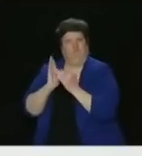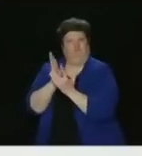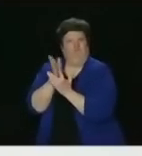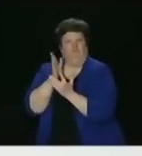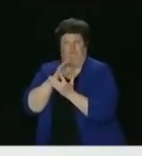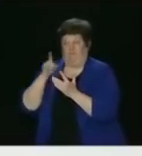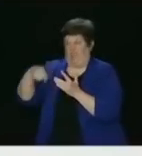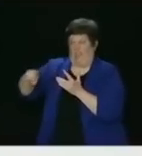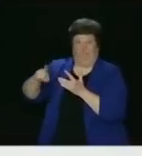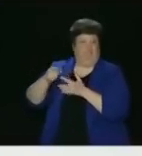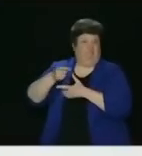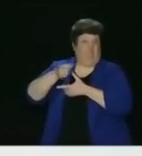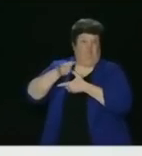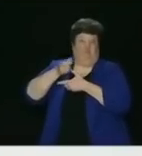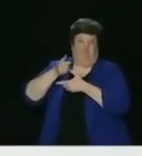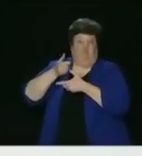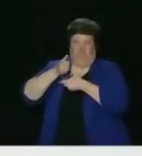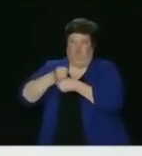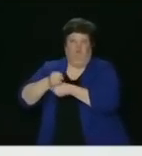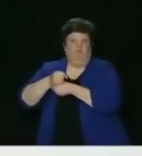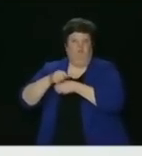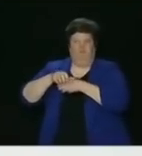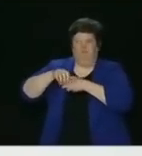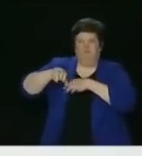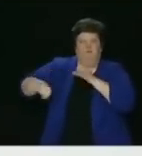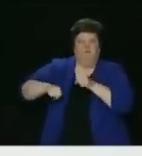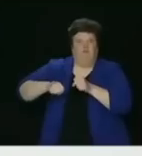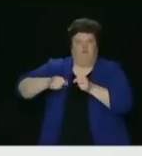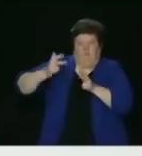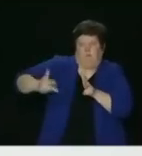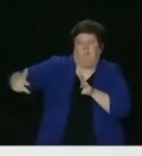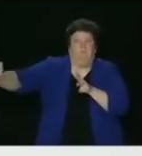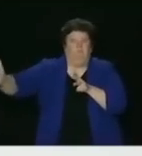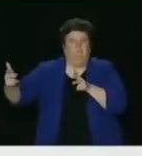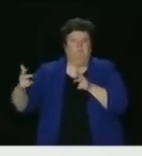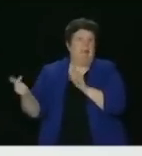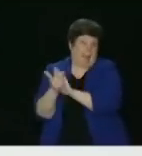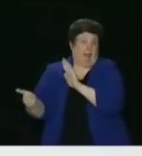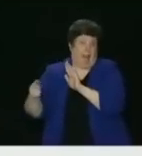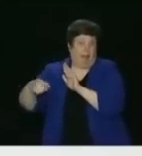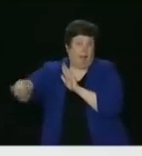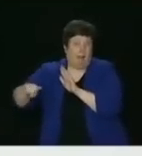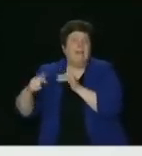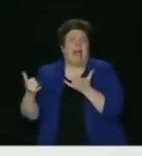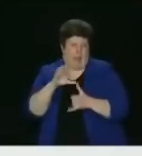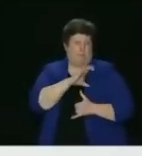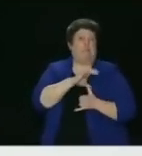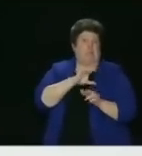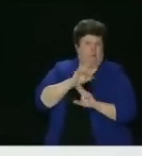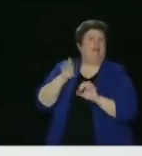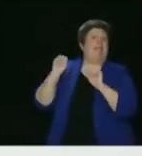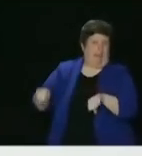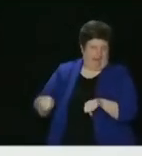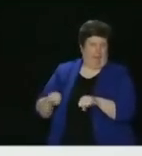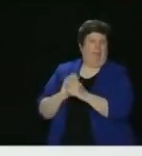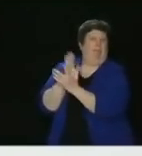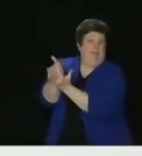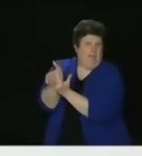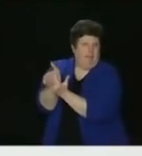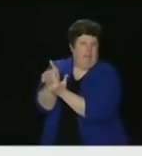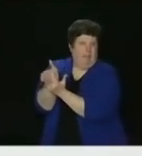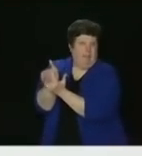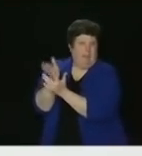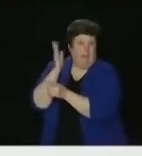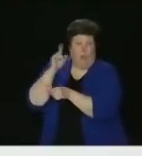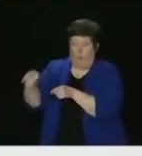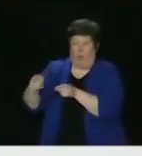illegal protests, these illegal occupations, and blockades that are hurting Canadians. We